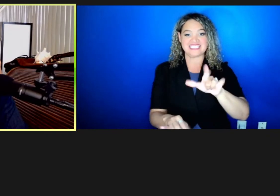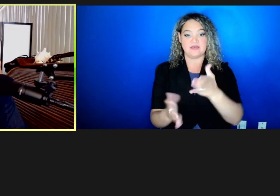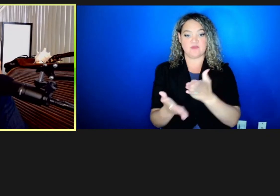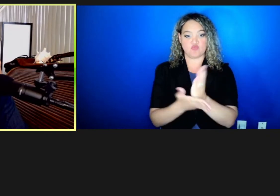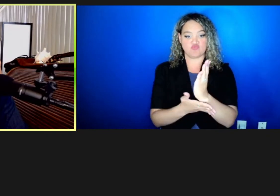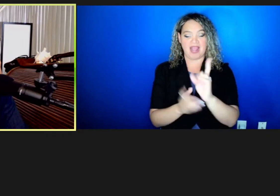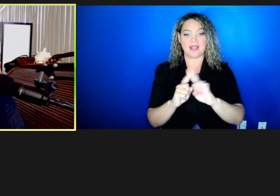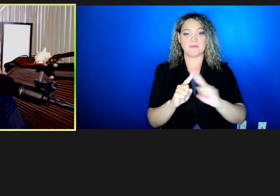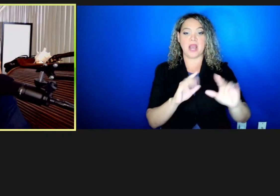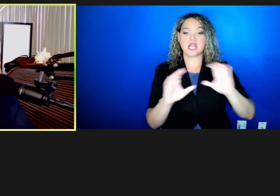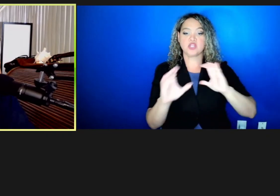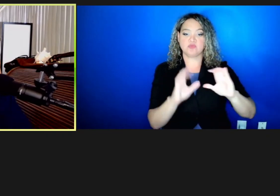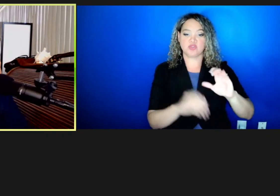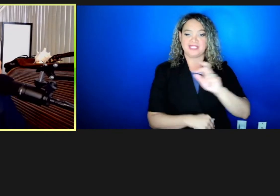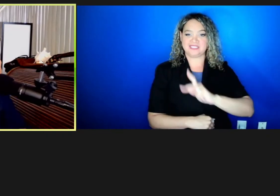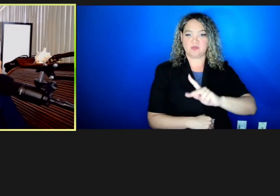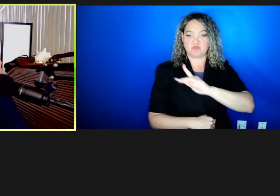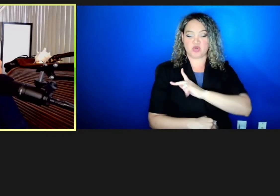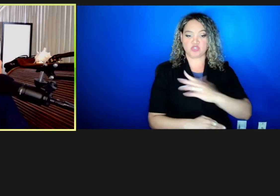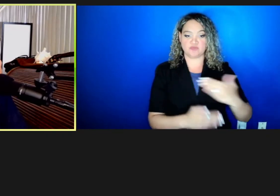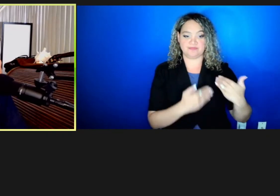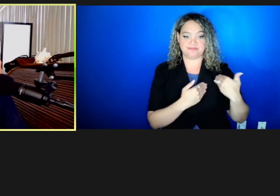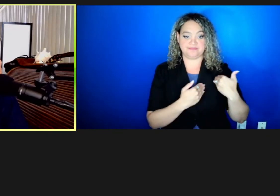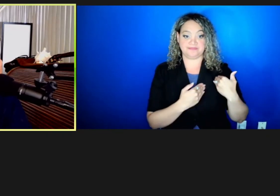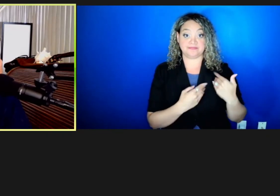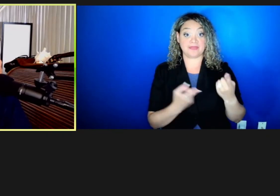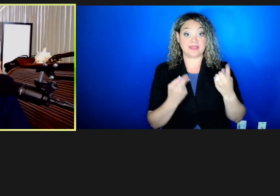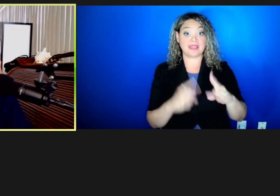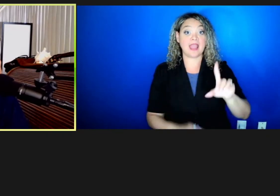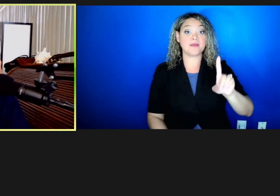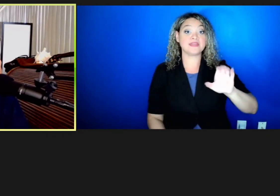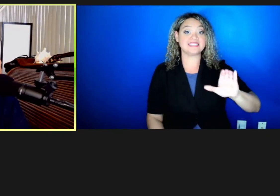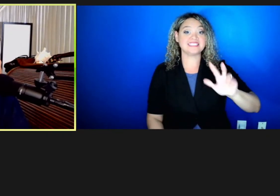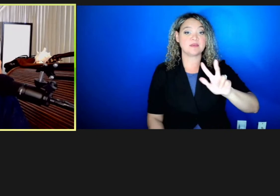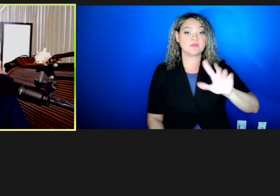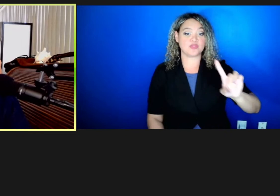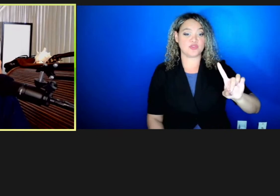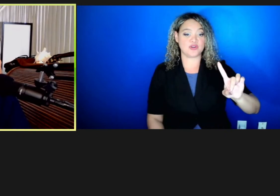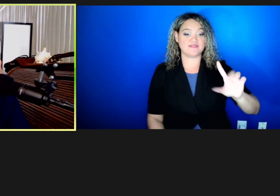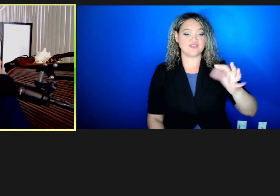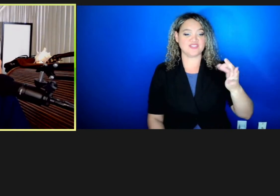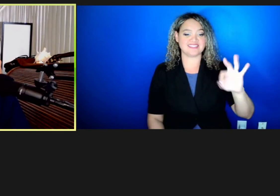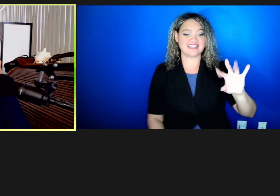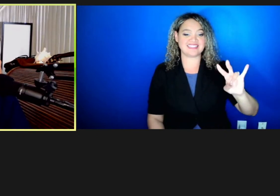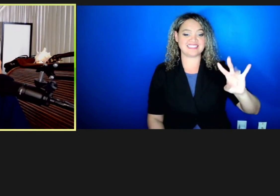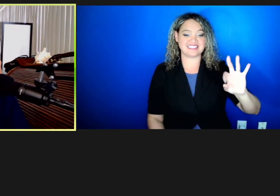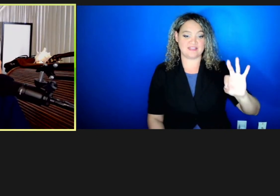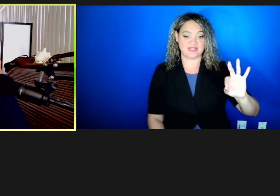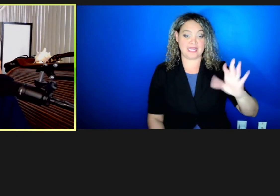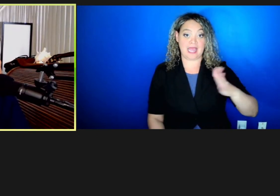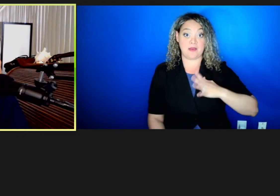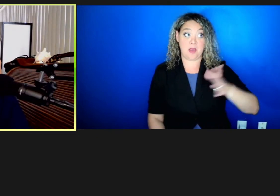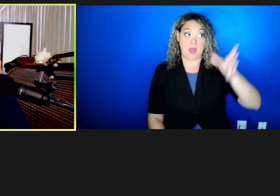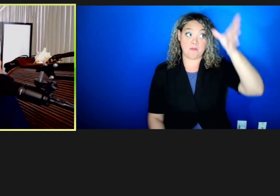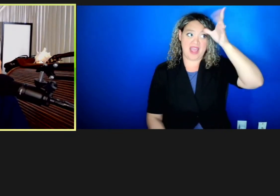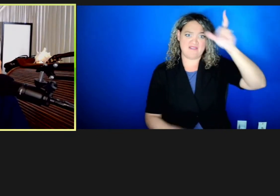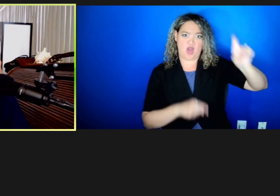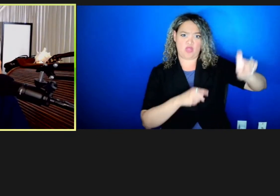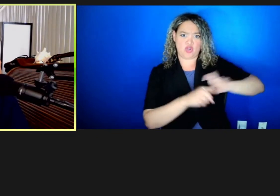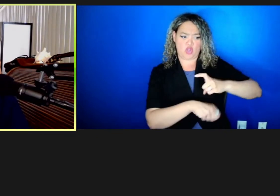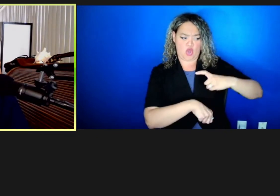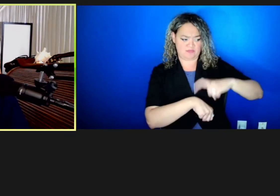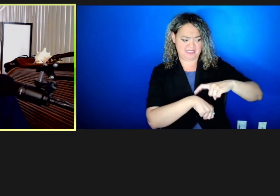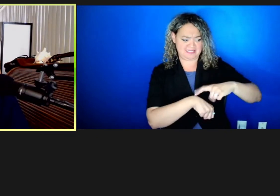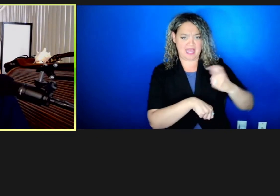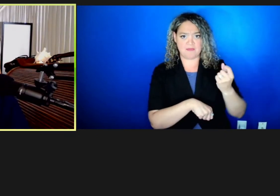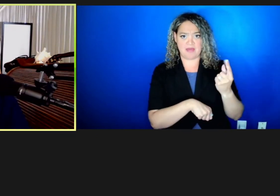responsibility. On December 31st, 1979, my father called me at 11:15